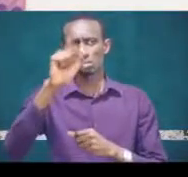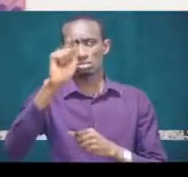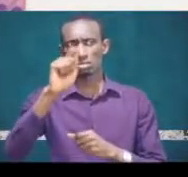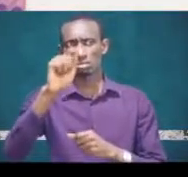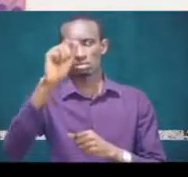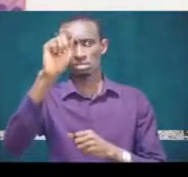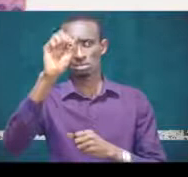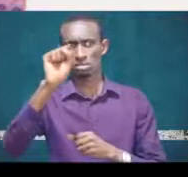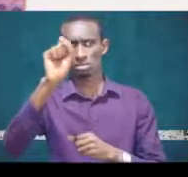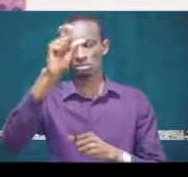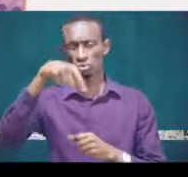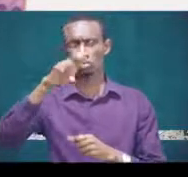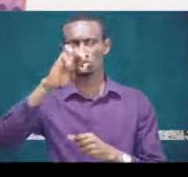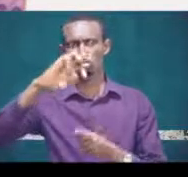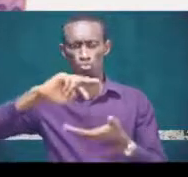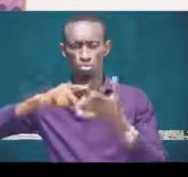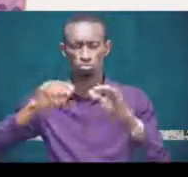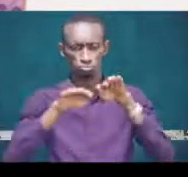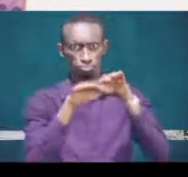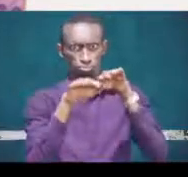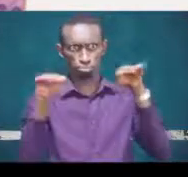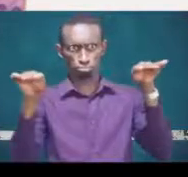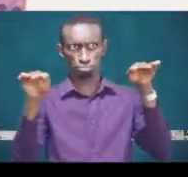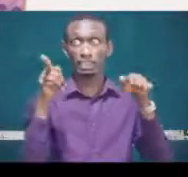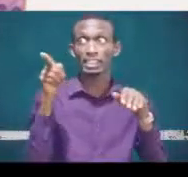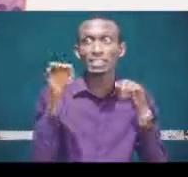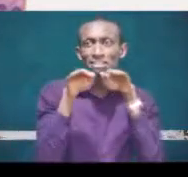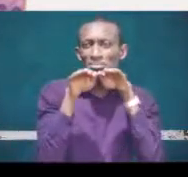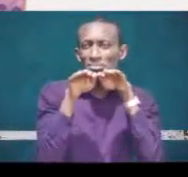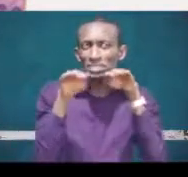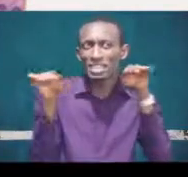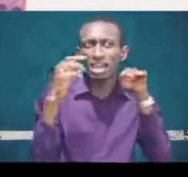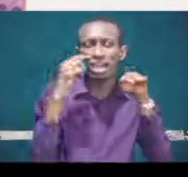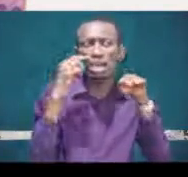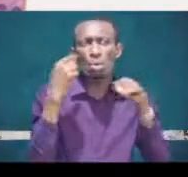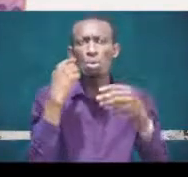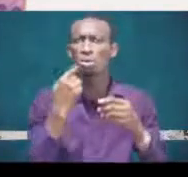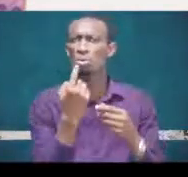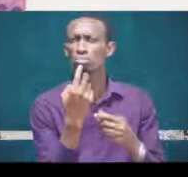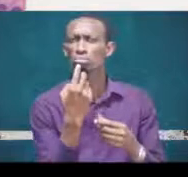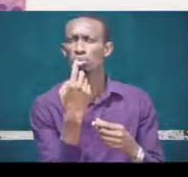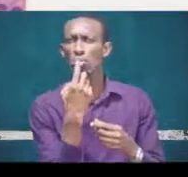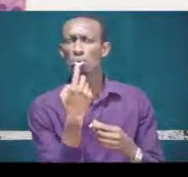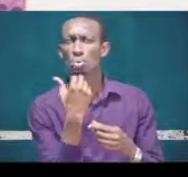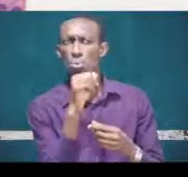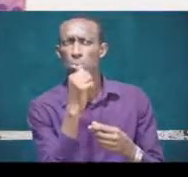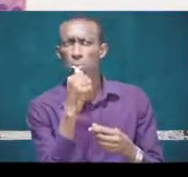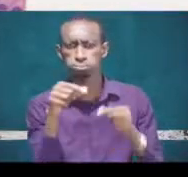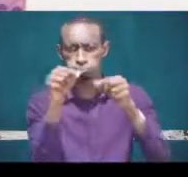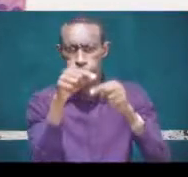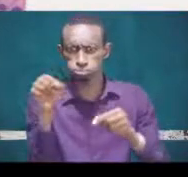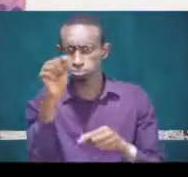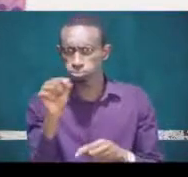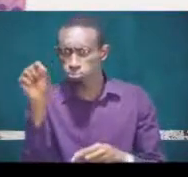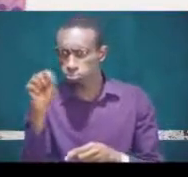tissue because a tissue is made up of cells. You can see these are different cells. And then, as you